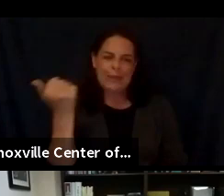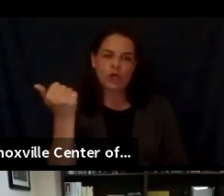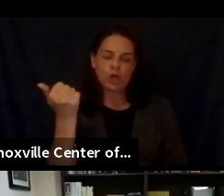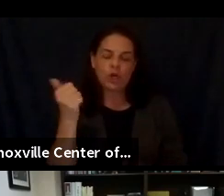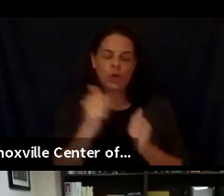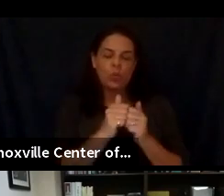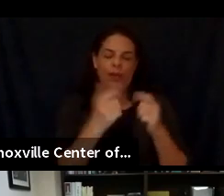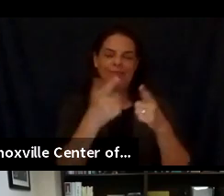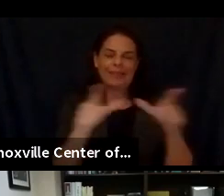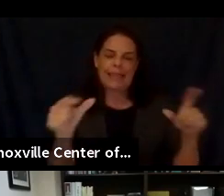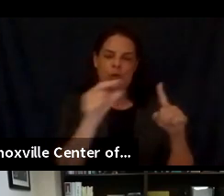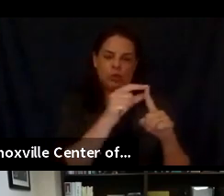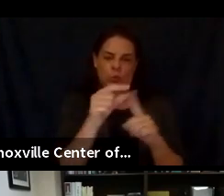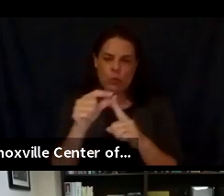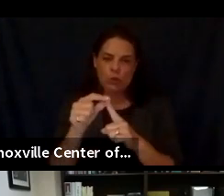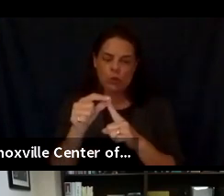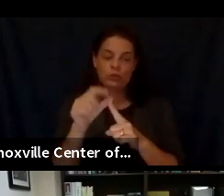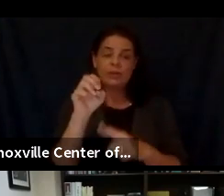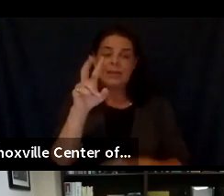wording perspective, even if